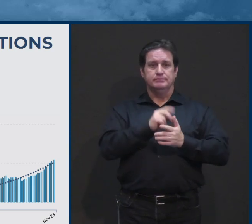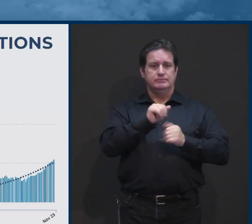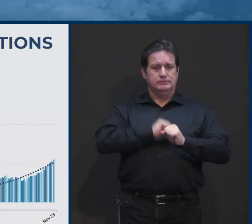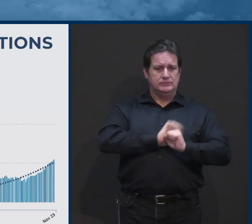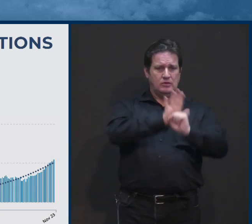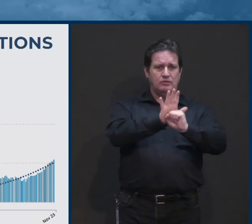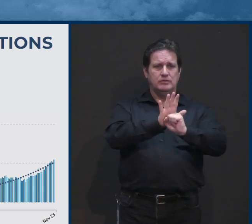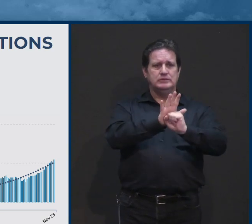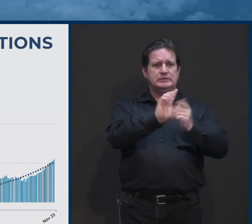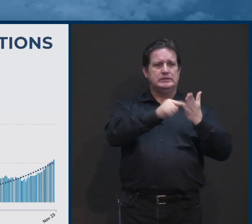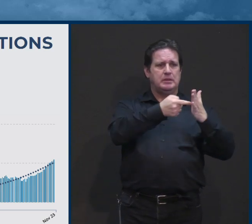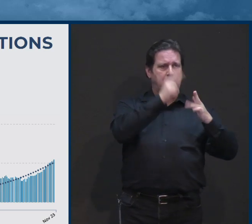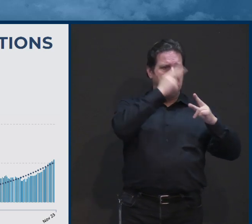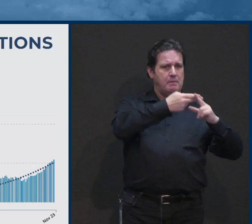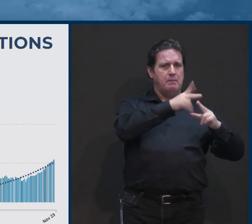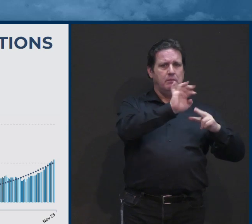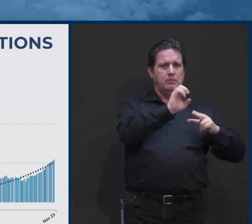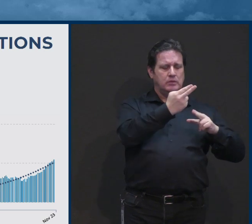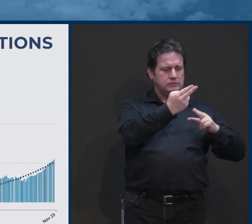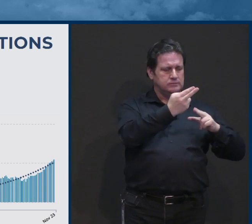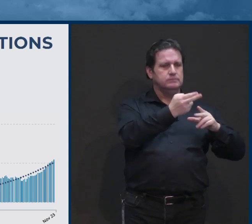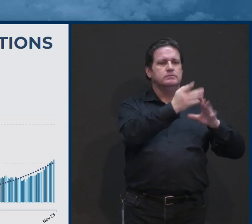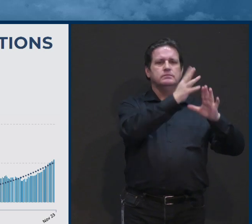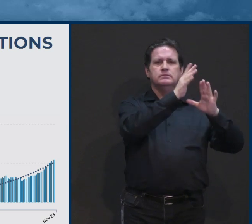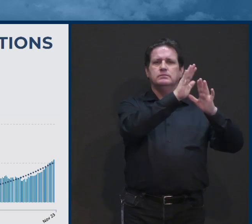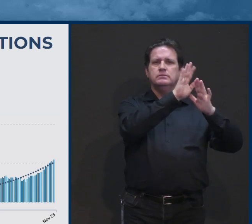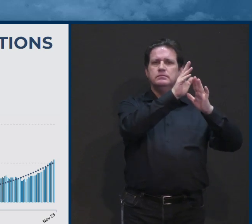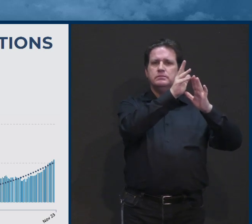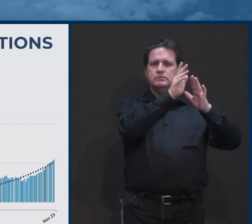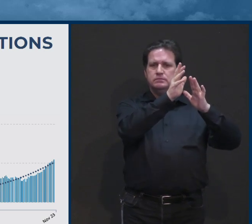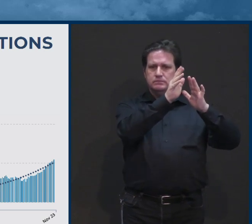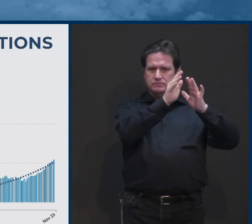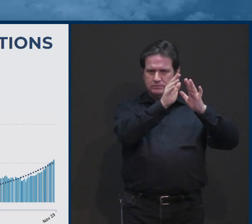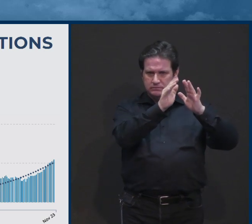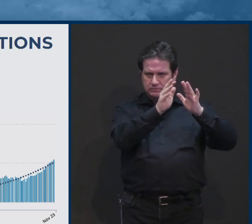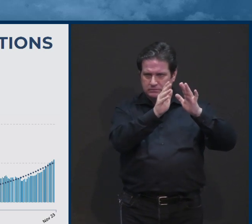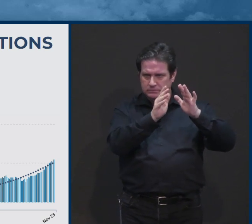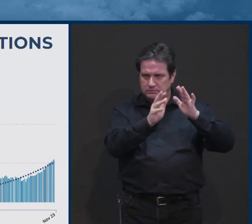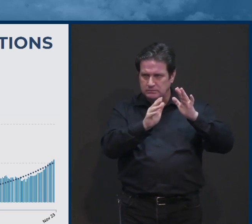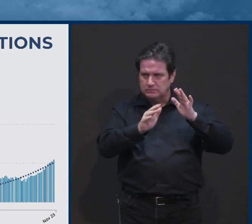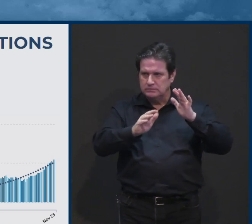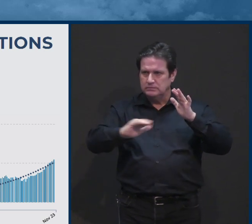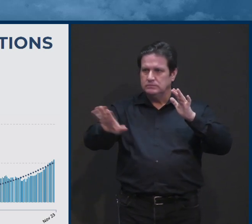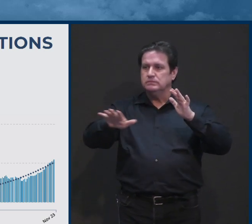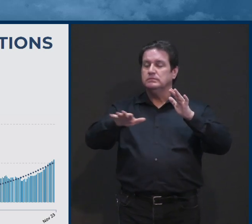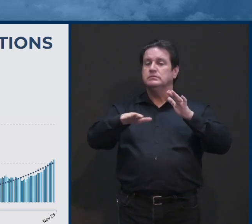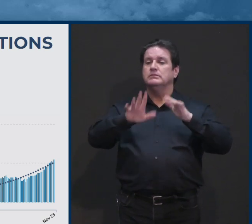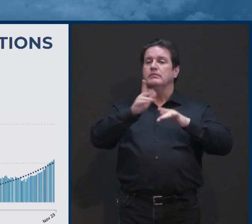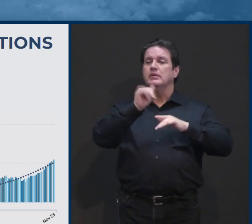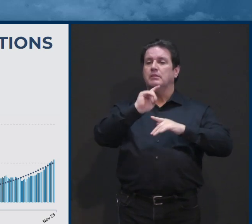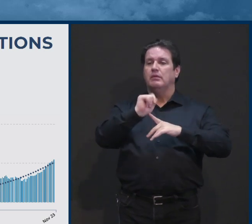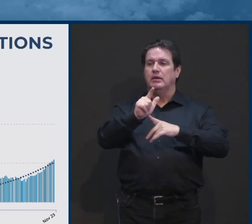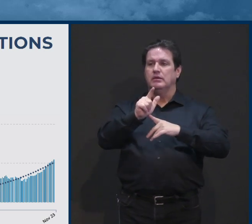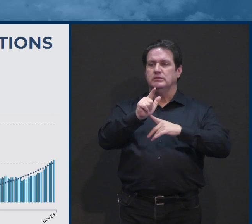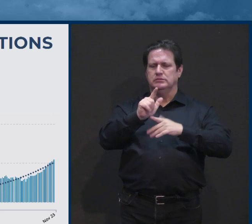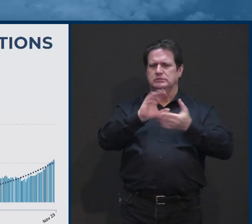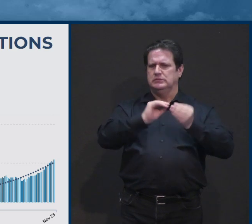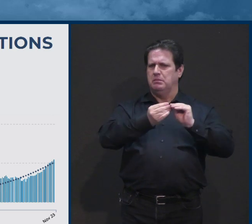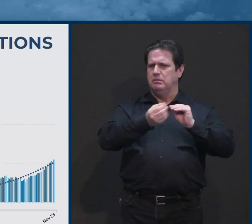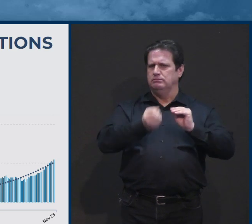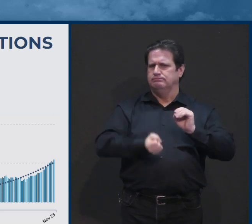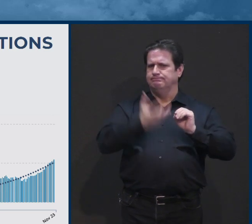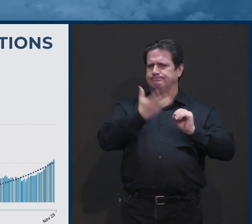virus starting in March, ticking up to its peak in the end of April. This is